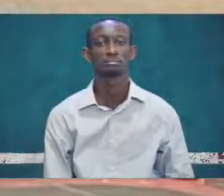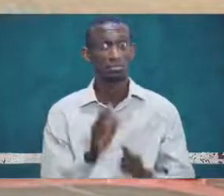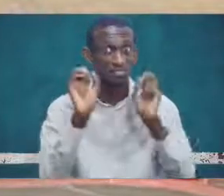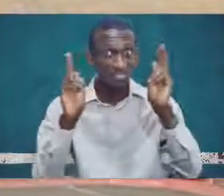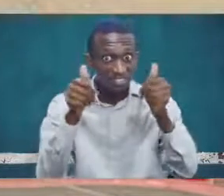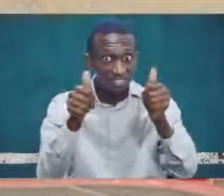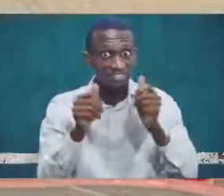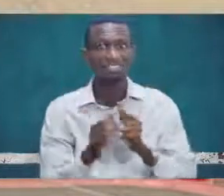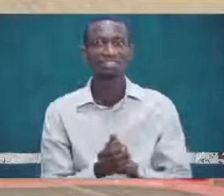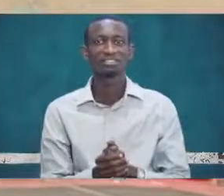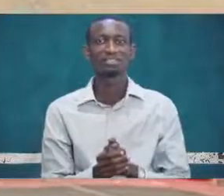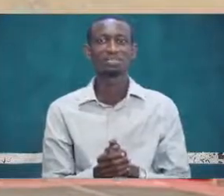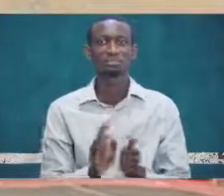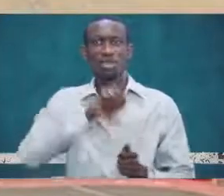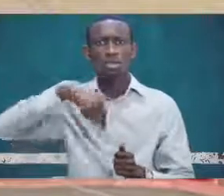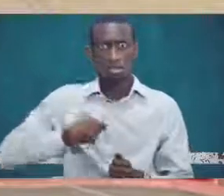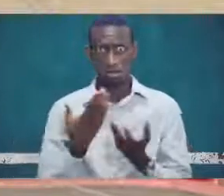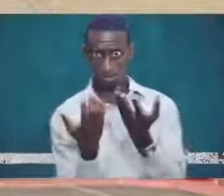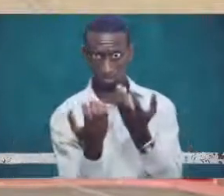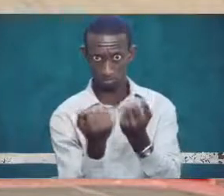Okay? We have